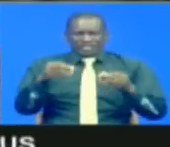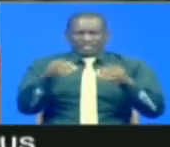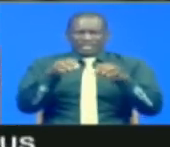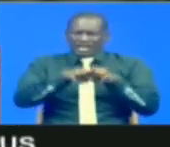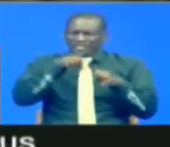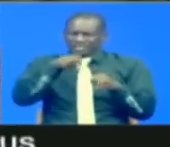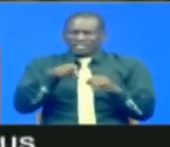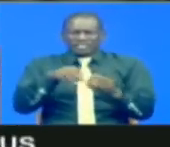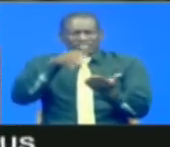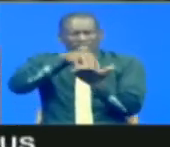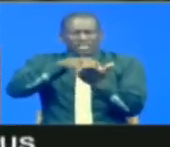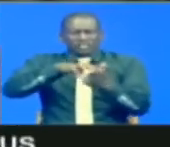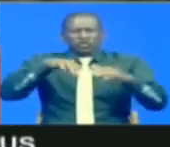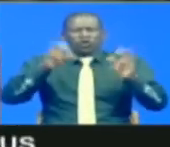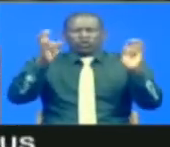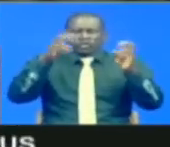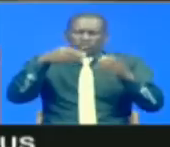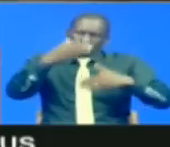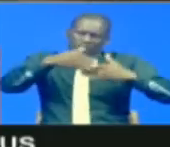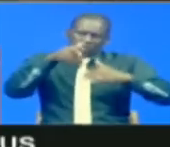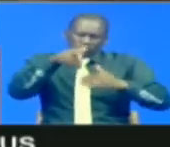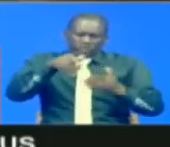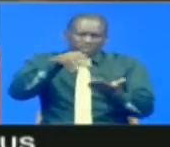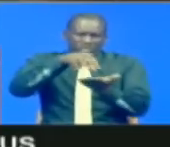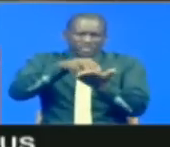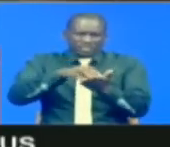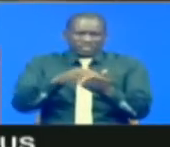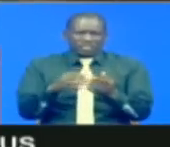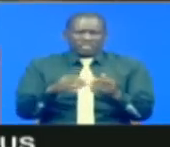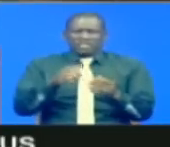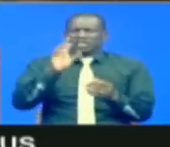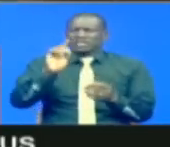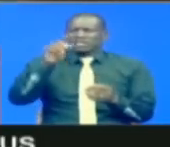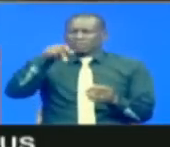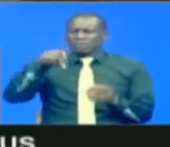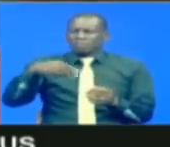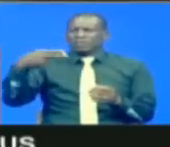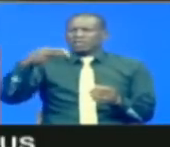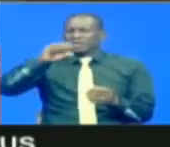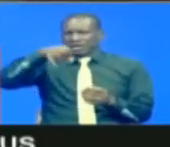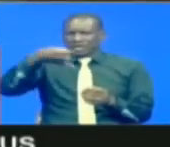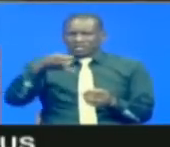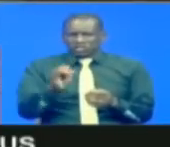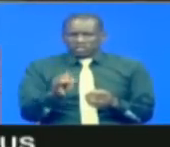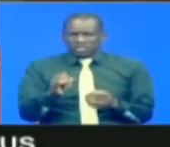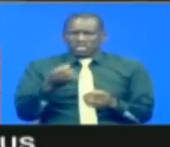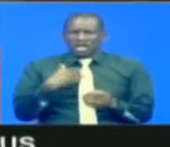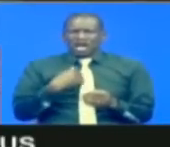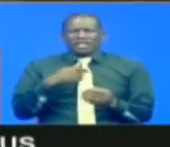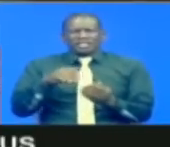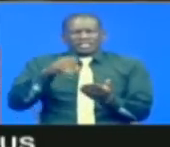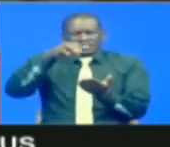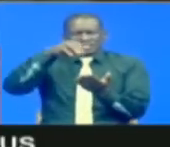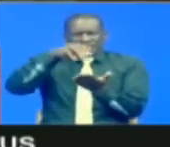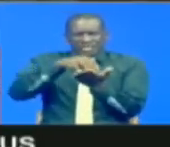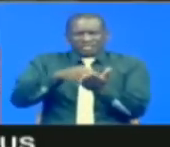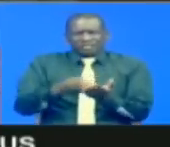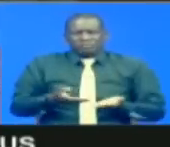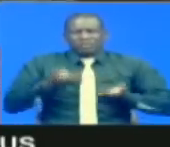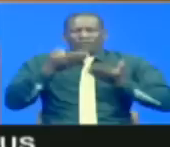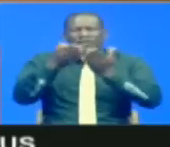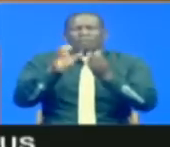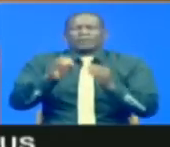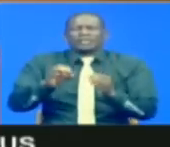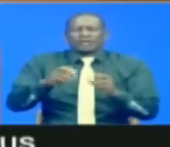petition all matters related are concerned. DPP Haji had in his petition presented by prosecutor Dorcas